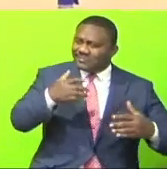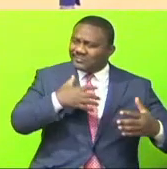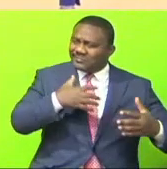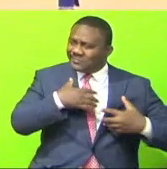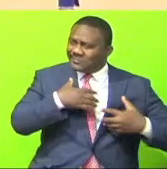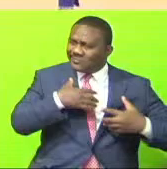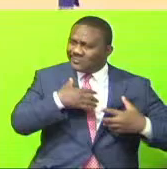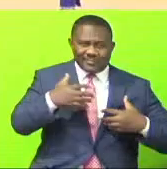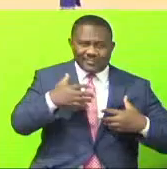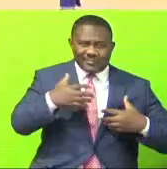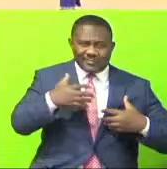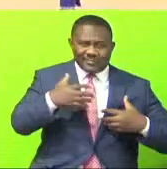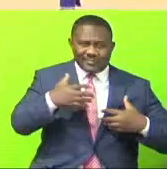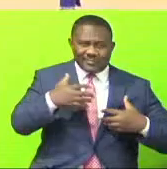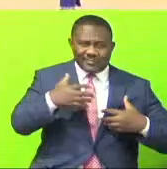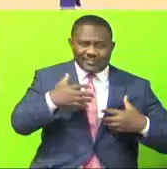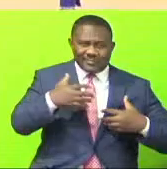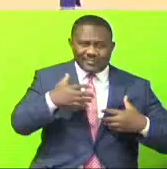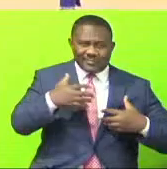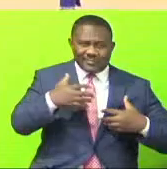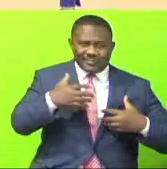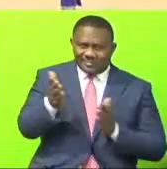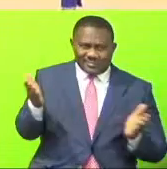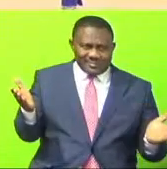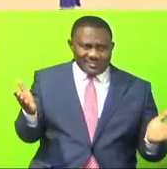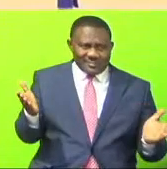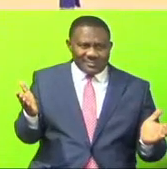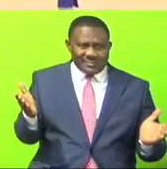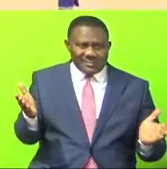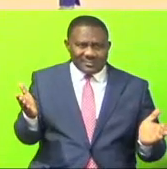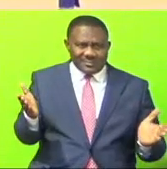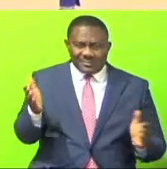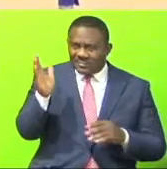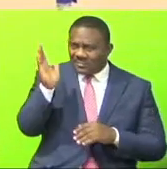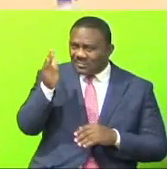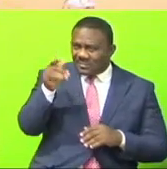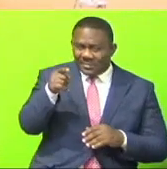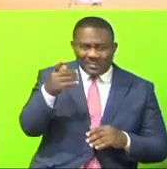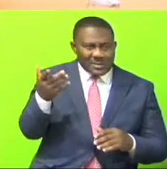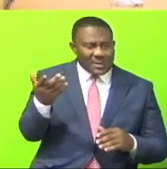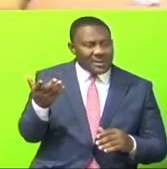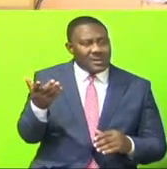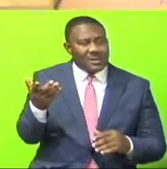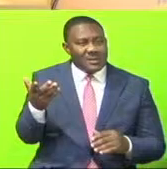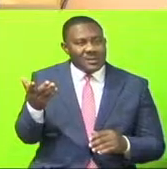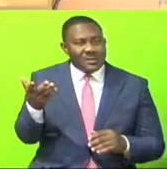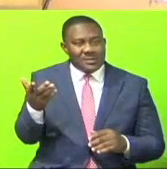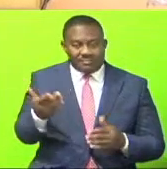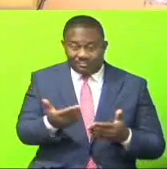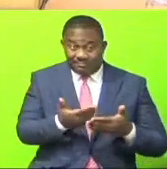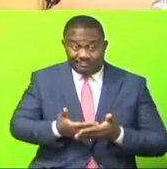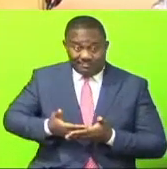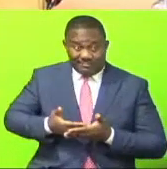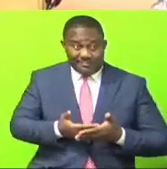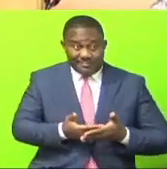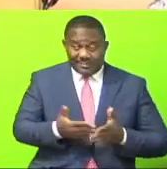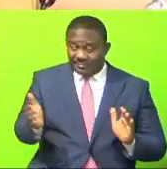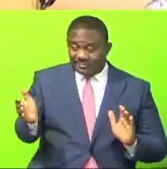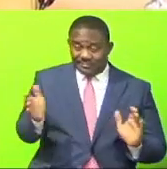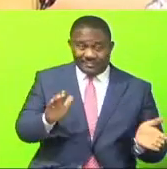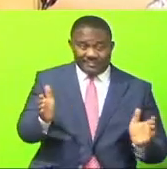and it gives me much interest as how a lecture in metaphysics will give to a newborn baby. Mr. Speaker,